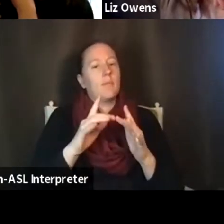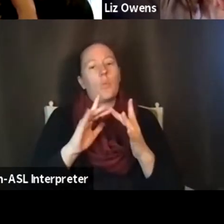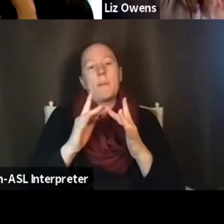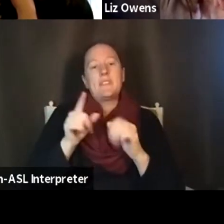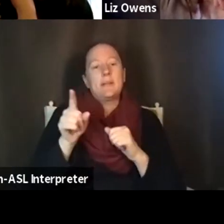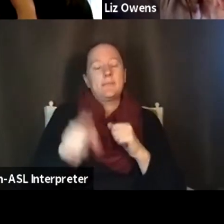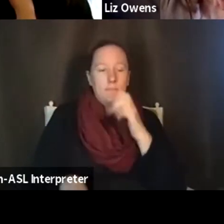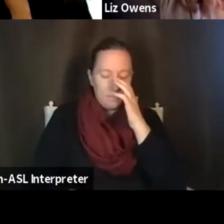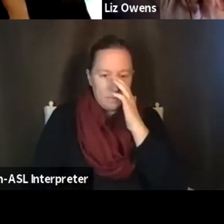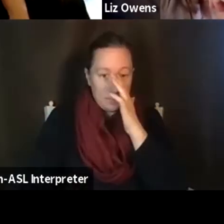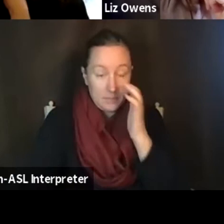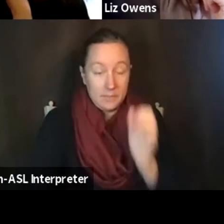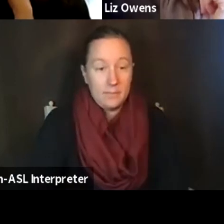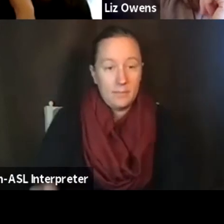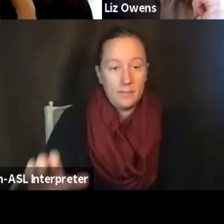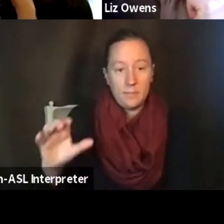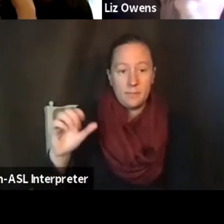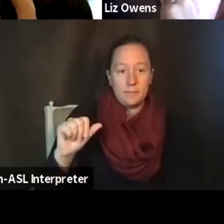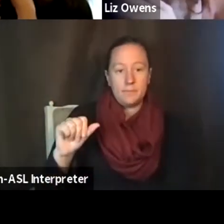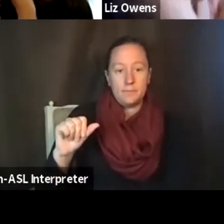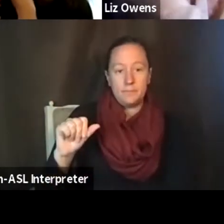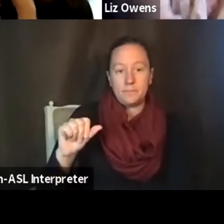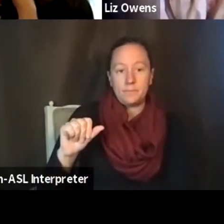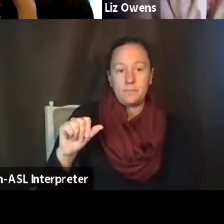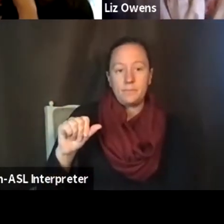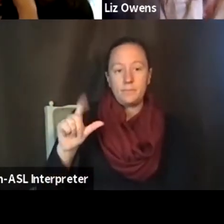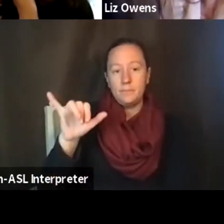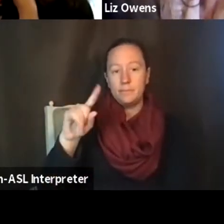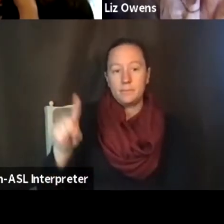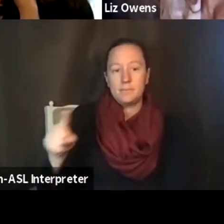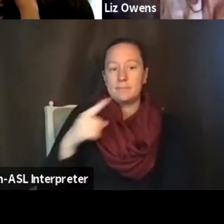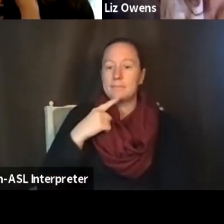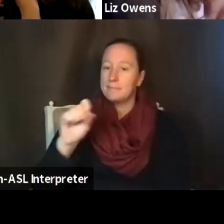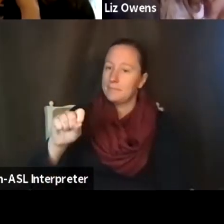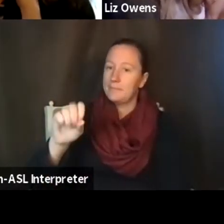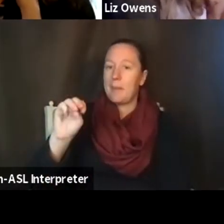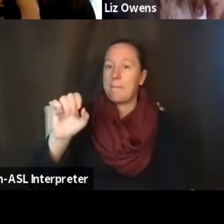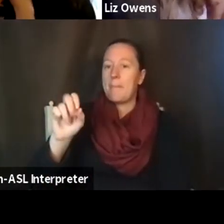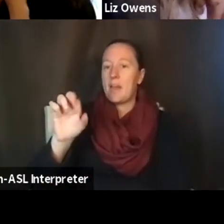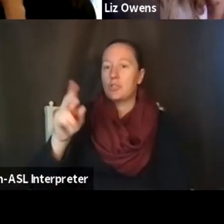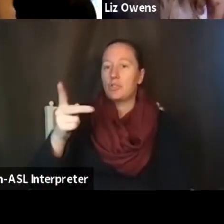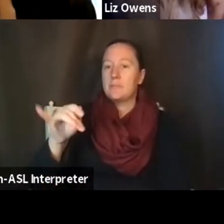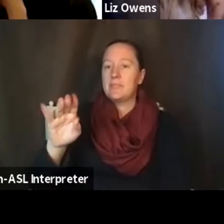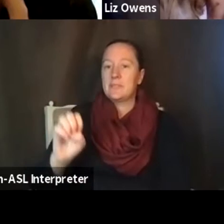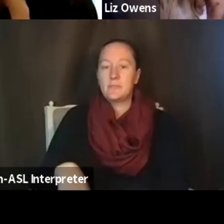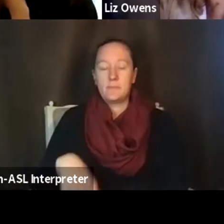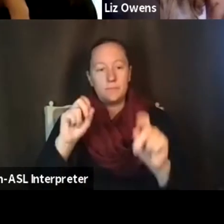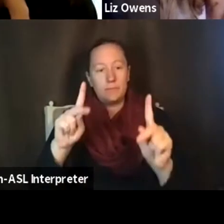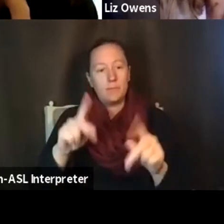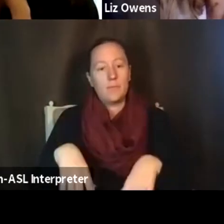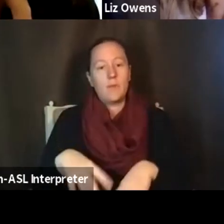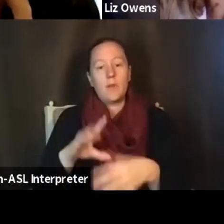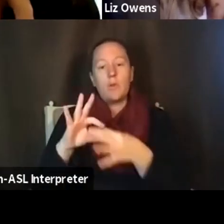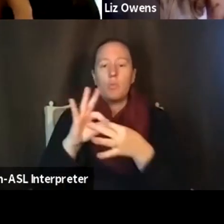masterpiece. Love it. Masterpiece is right. Okay, so kind of along those